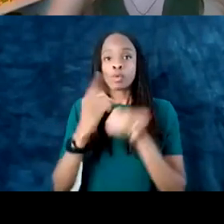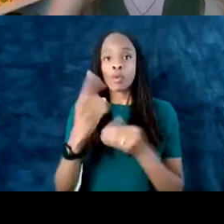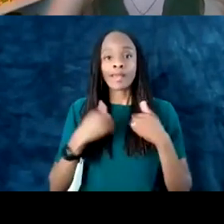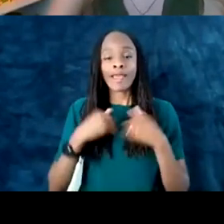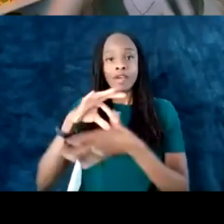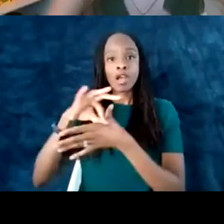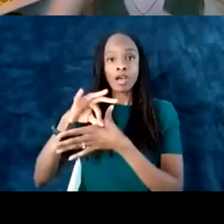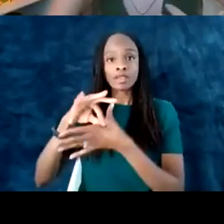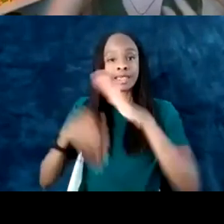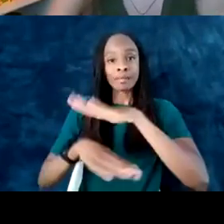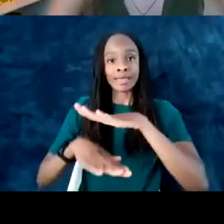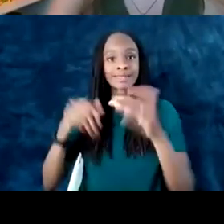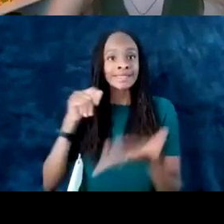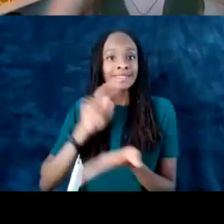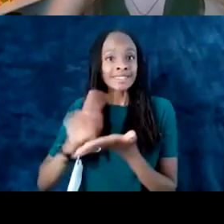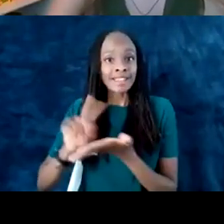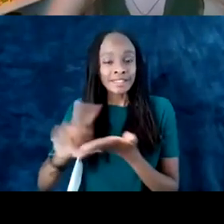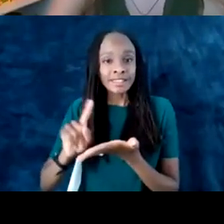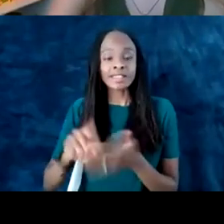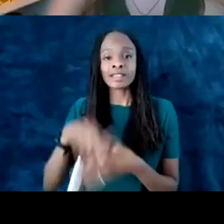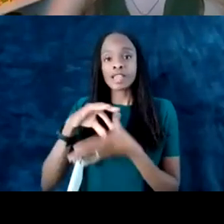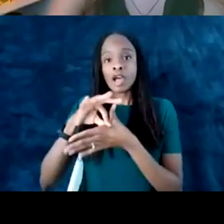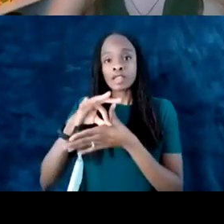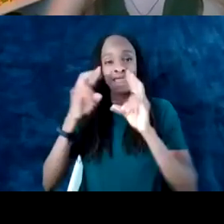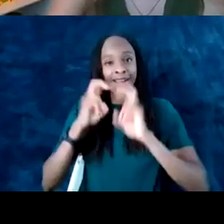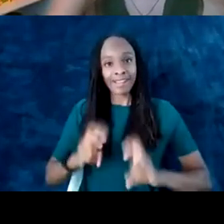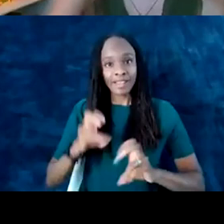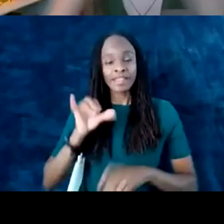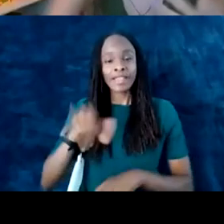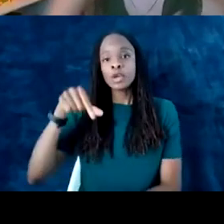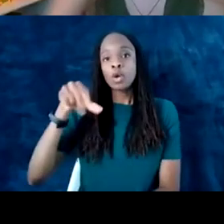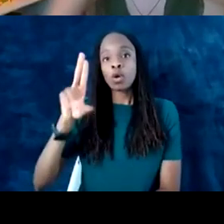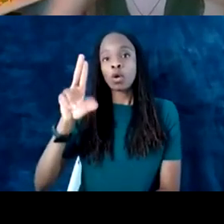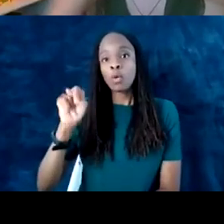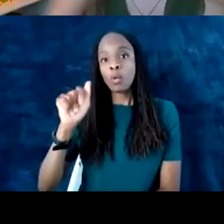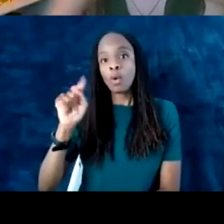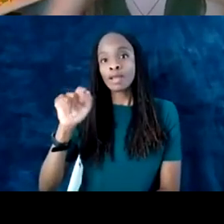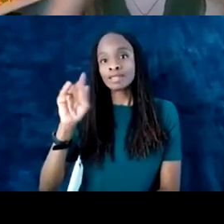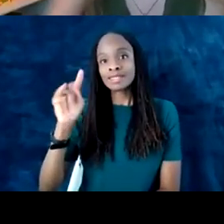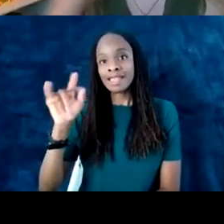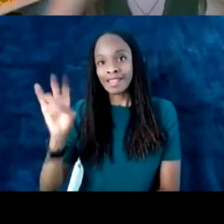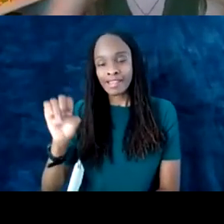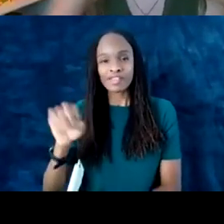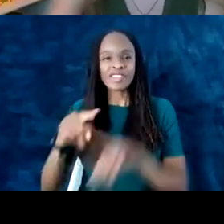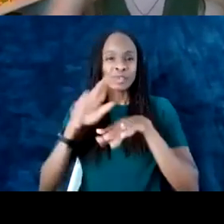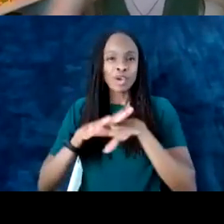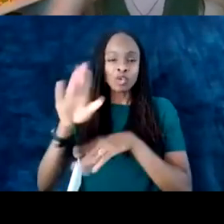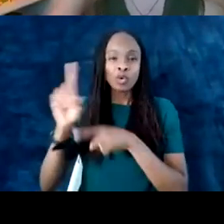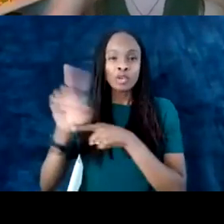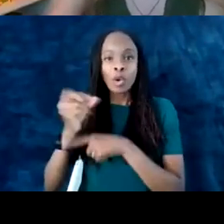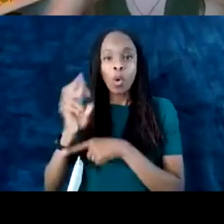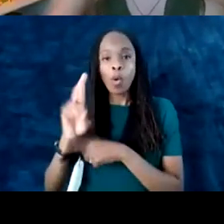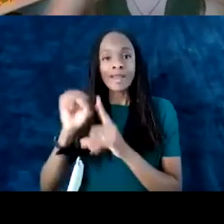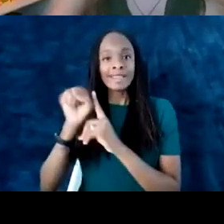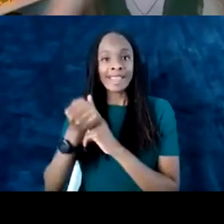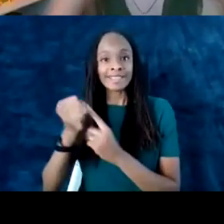studies. And so those can be something called content analysis, which is quantitative, depending on your field of discipline, or case study analysis. So in